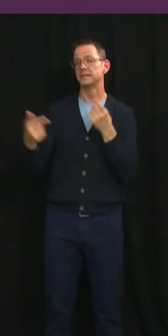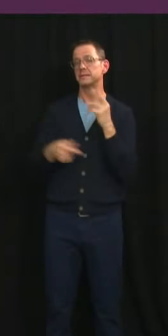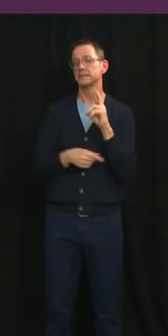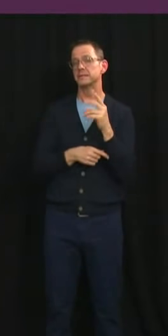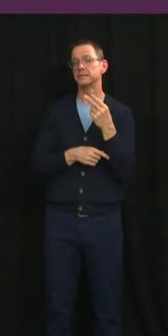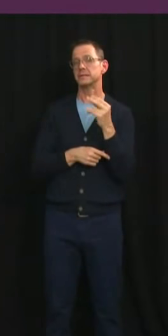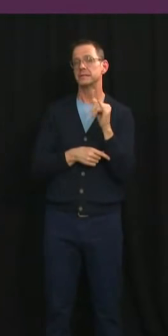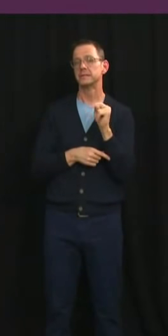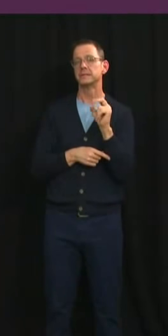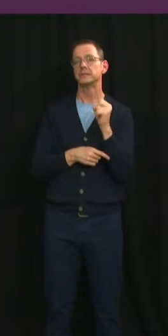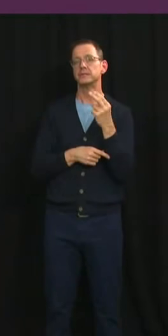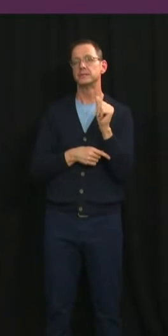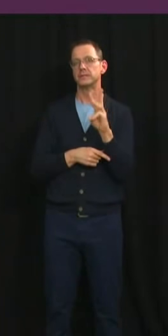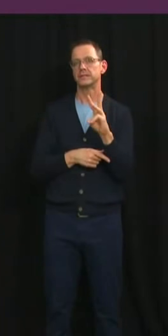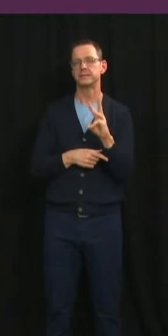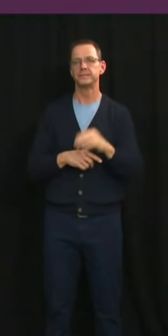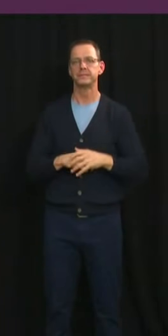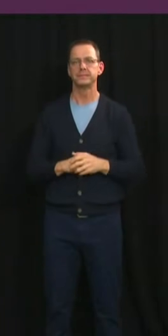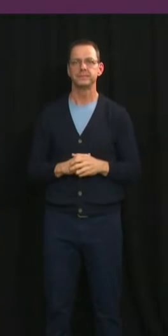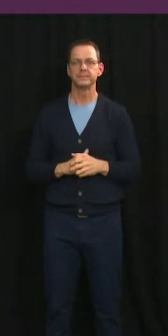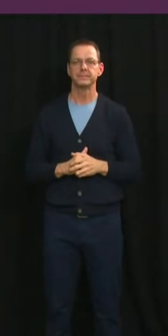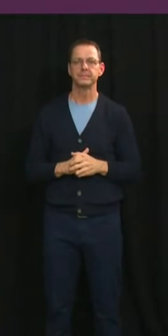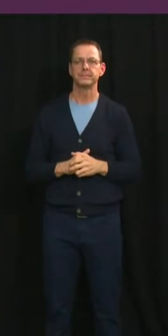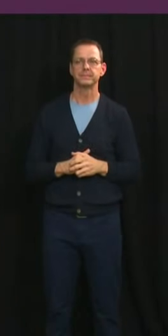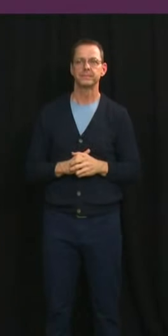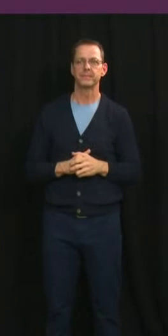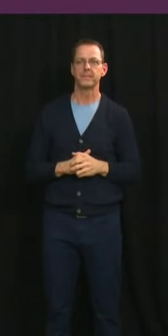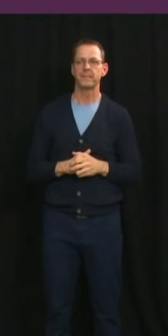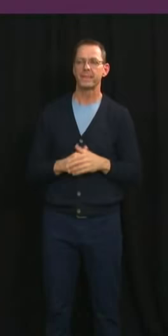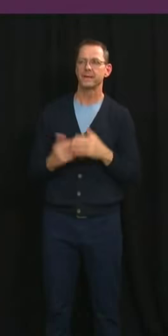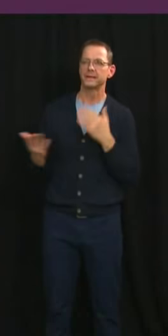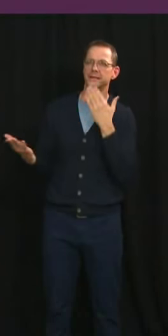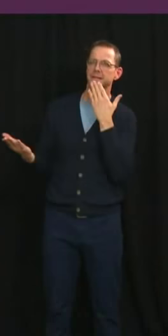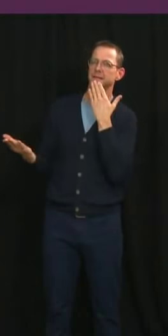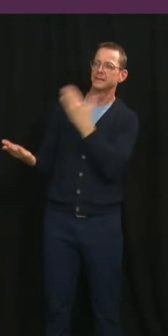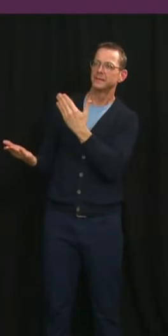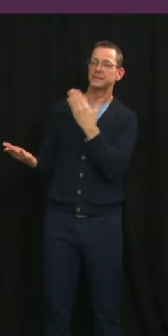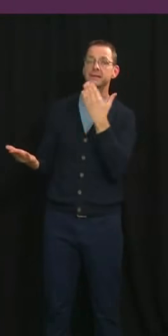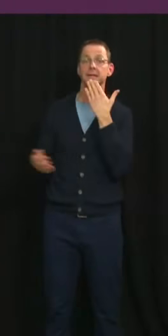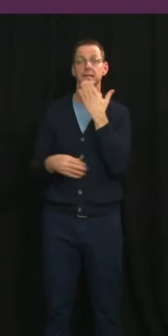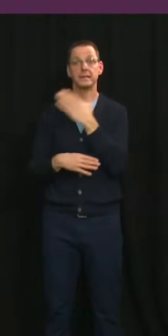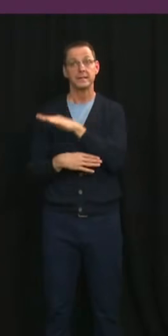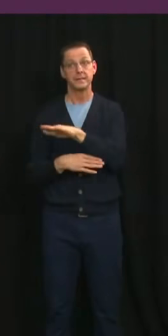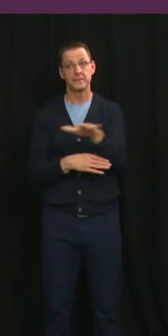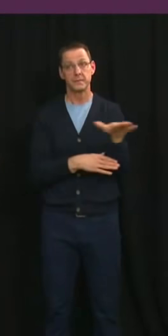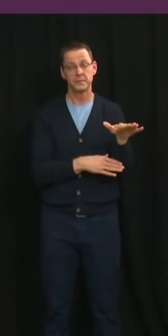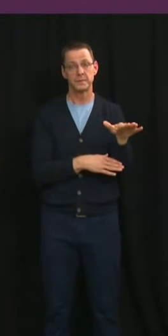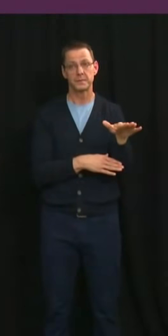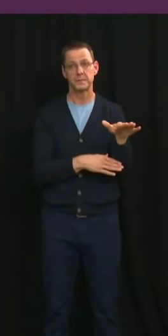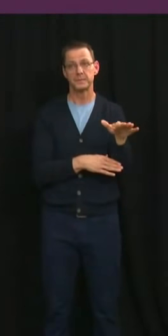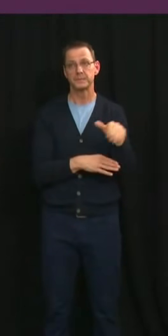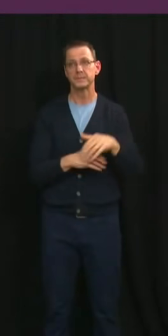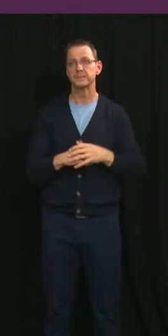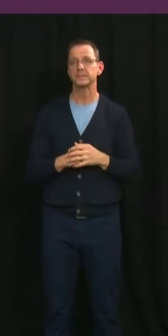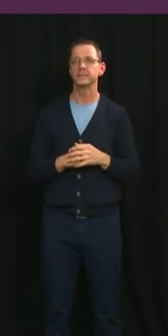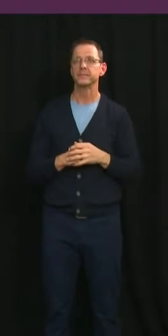Thank you, Minister, and good afternoon, everyone. Before providing today's update, I want to address concern about